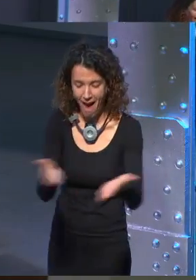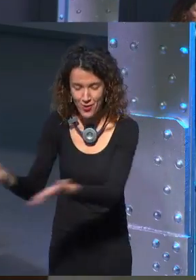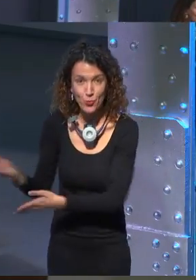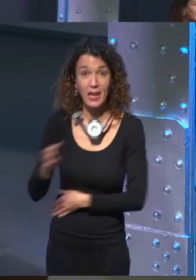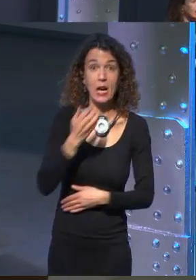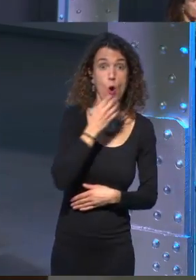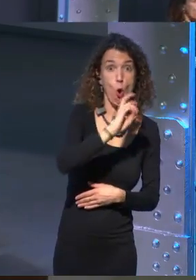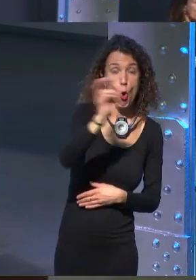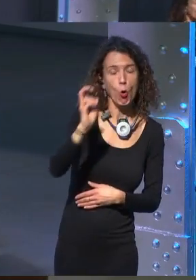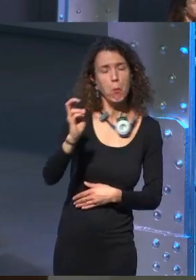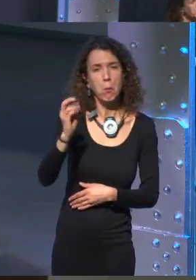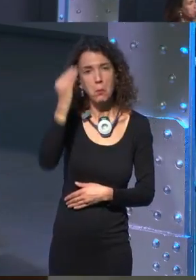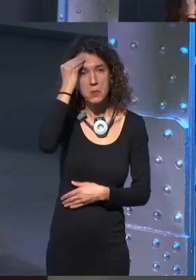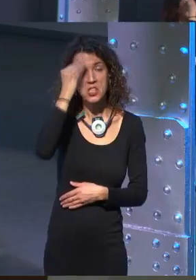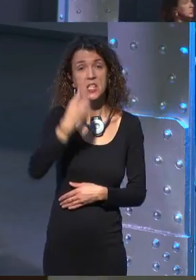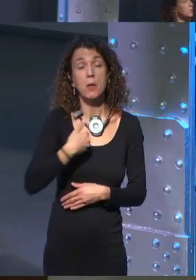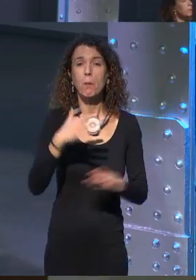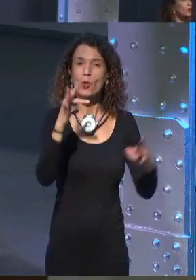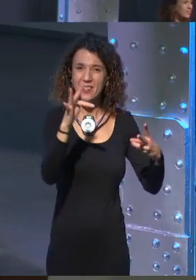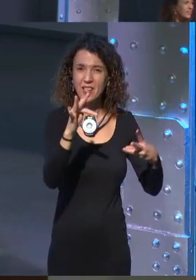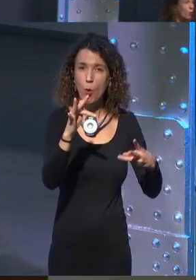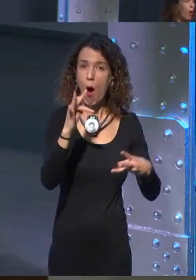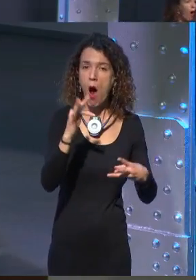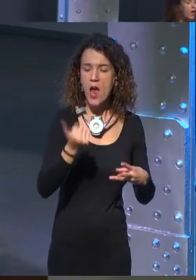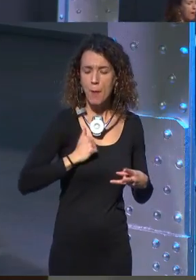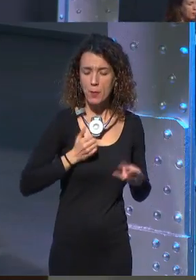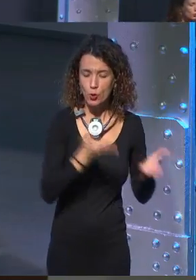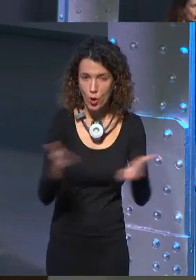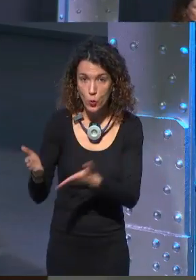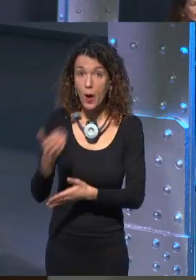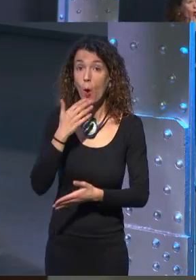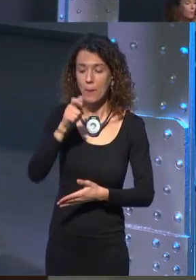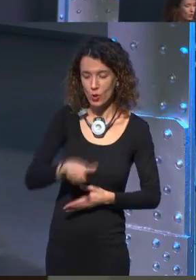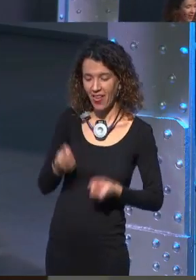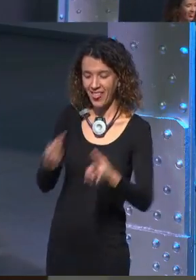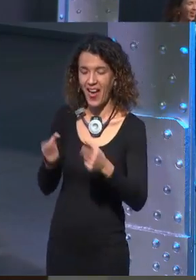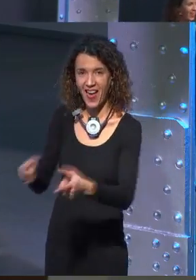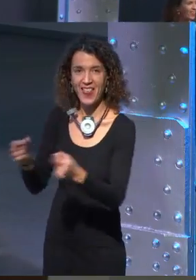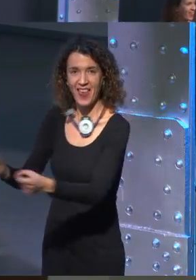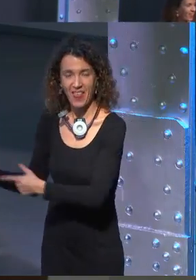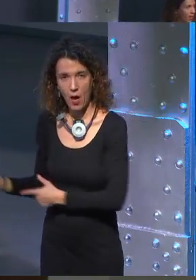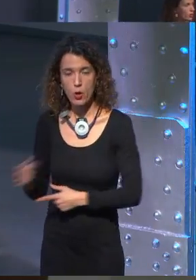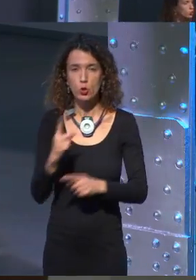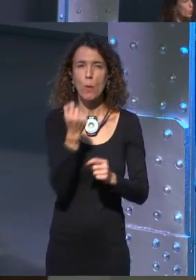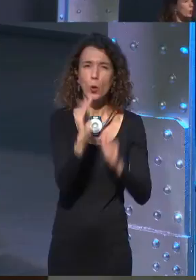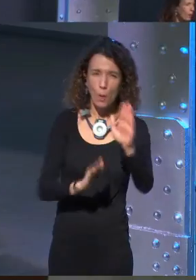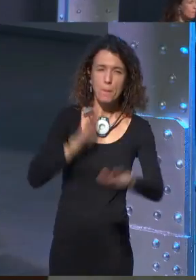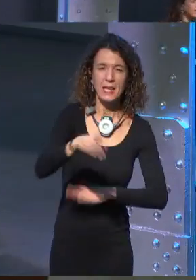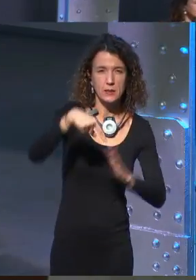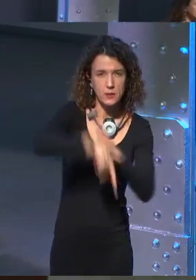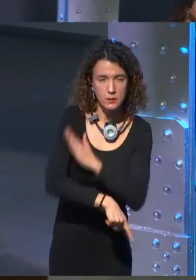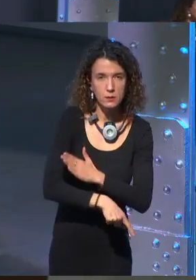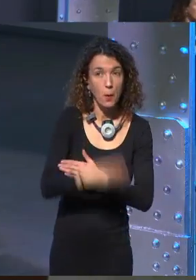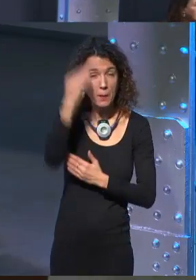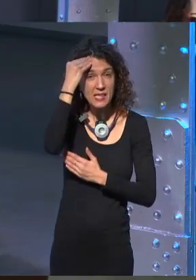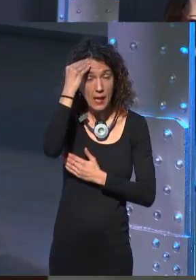then givers. In our book, we took this to the next level with Adam's permission and said the relentless givers are